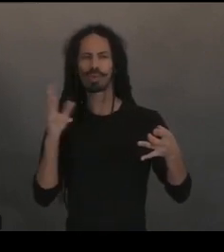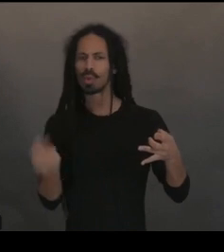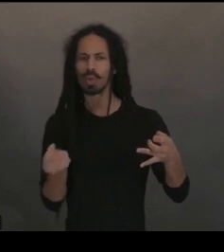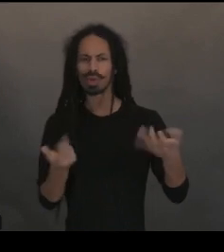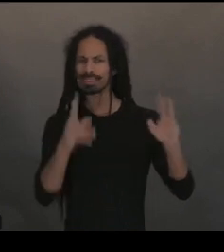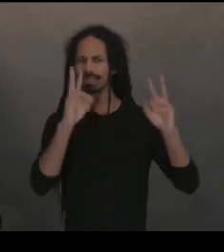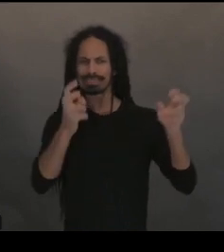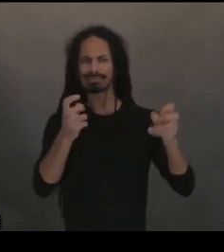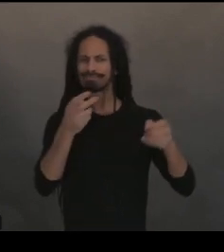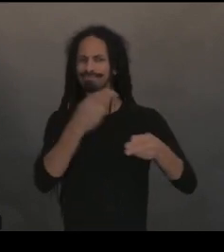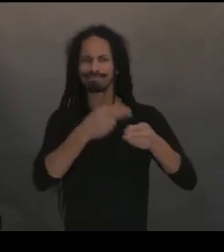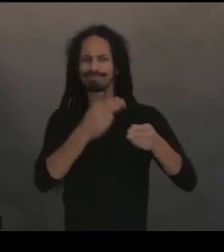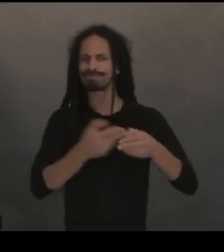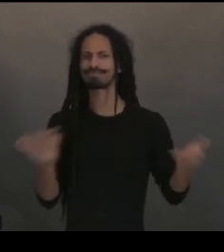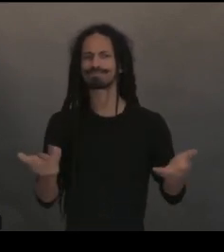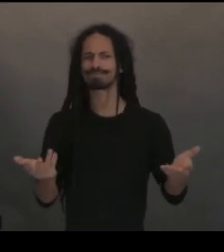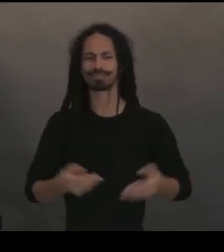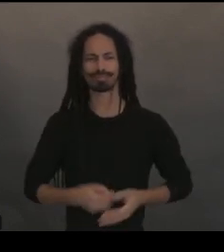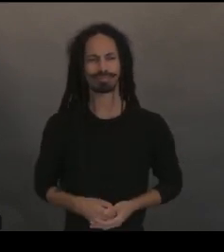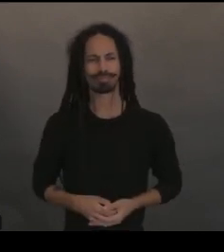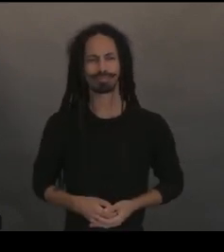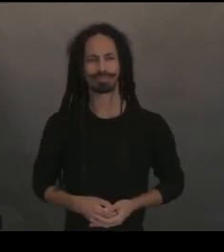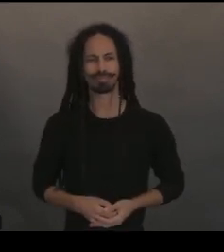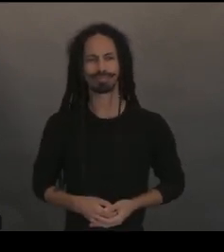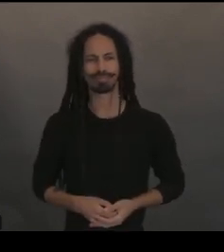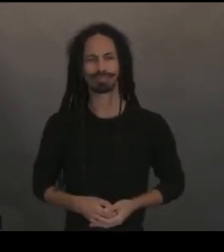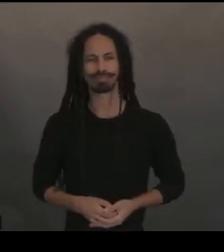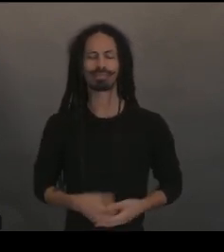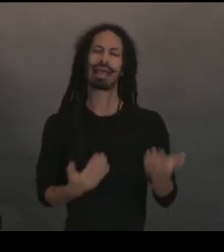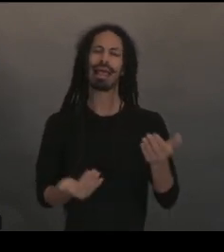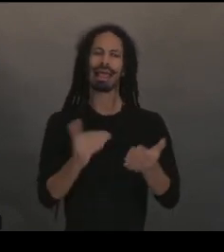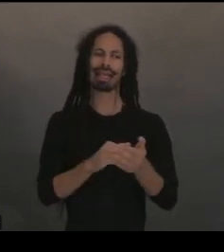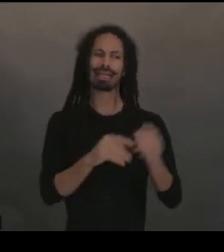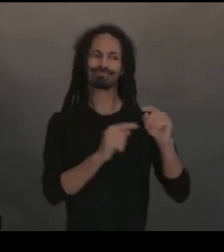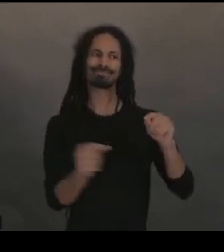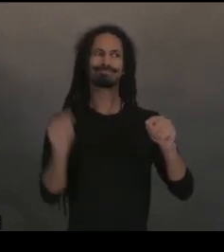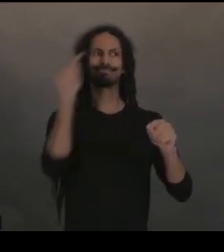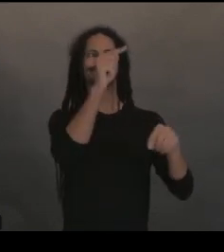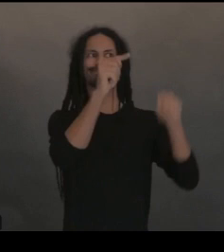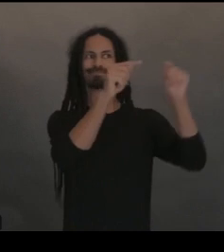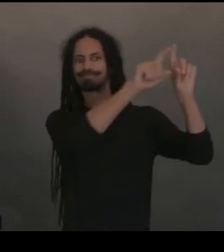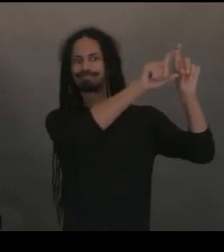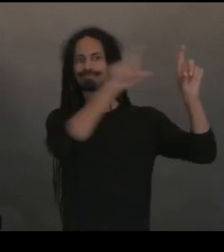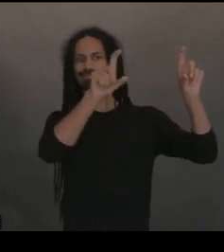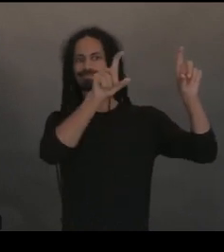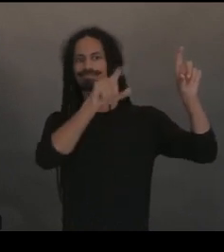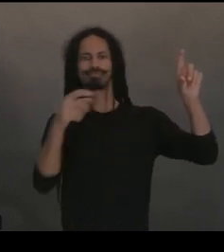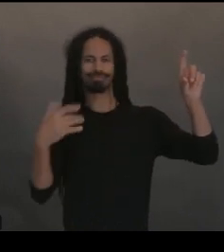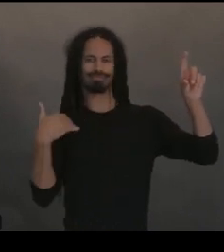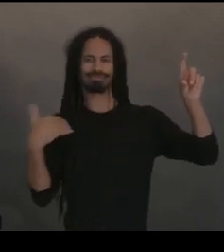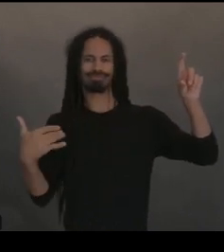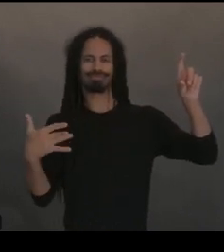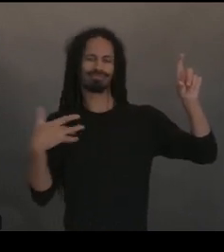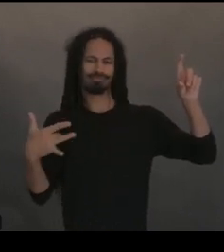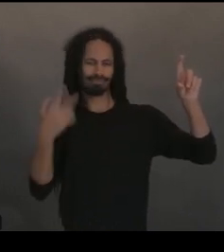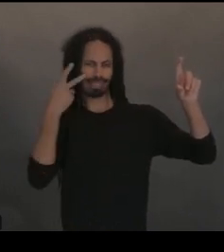The title. So if we go back to the beginning of the page, we'll often find the title.